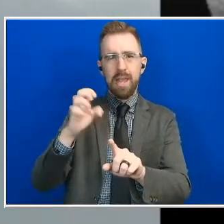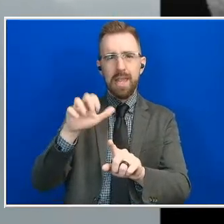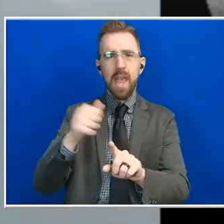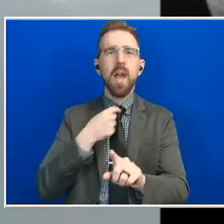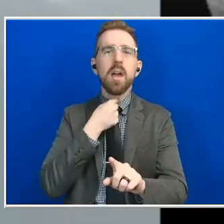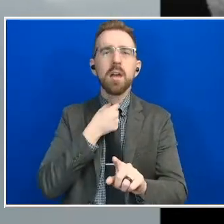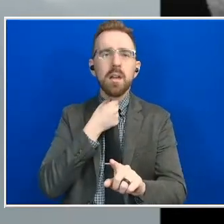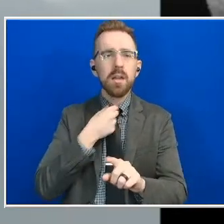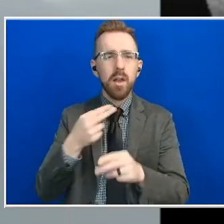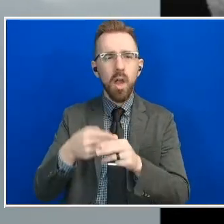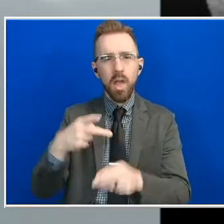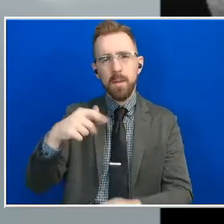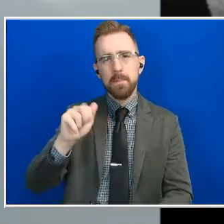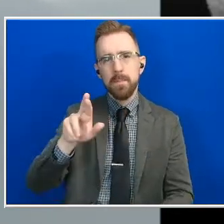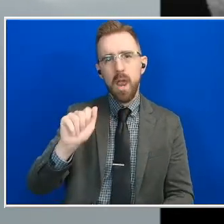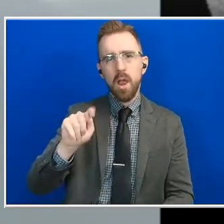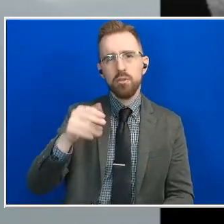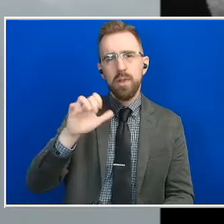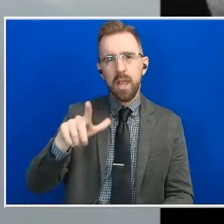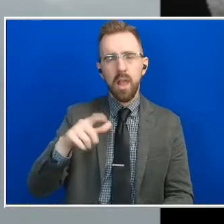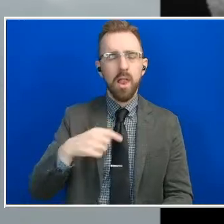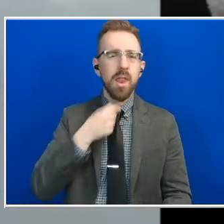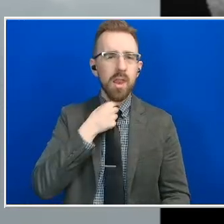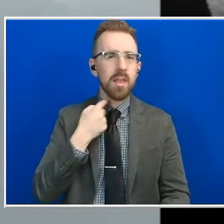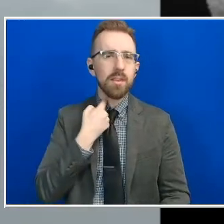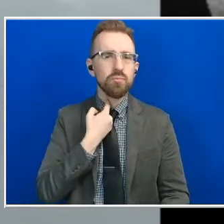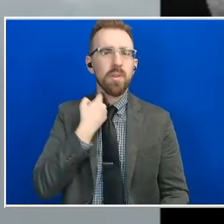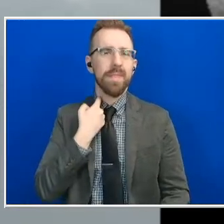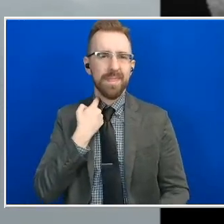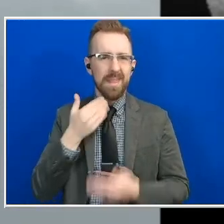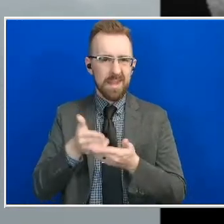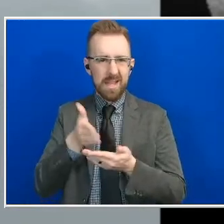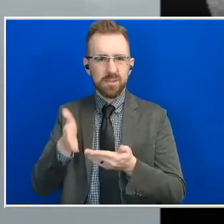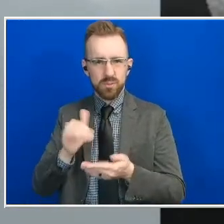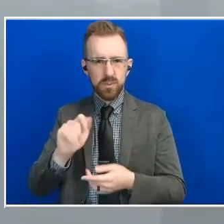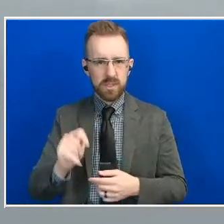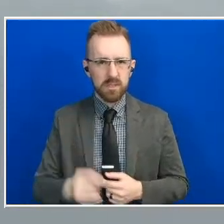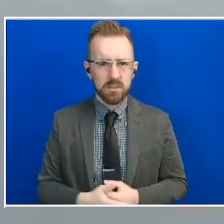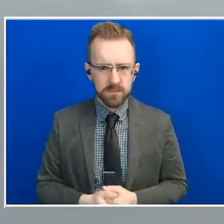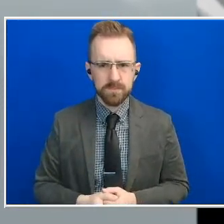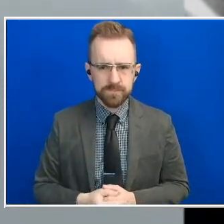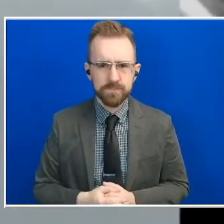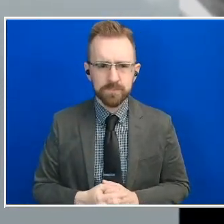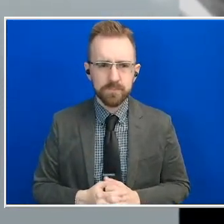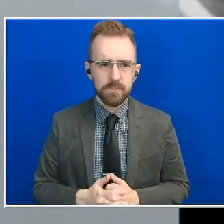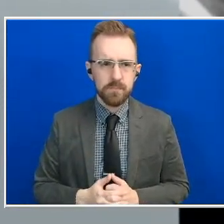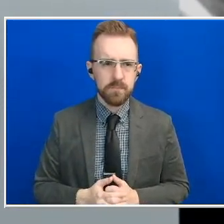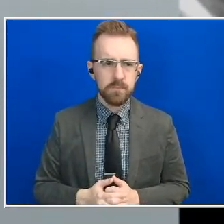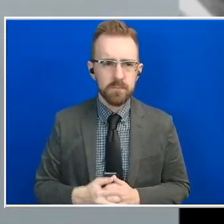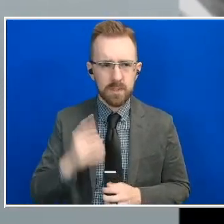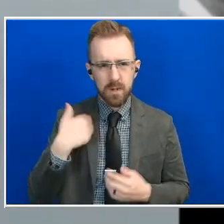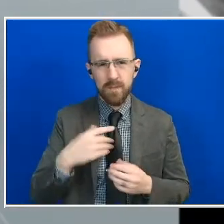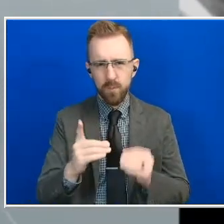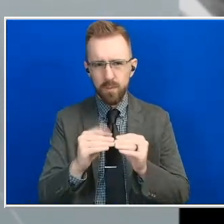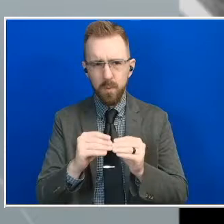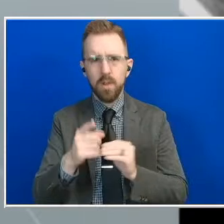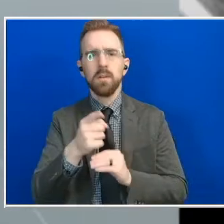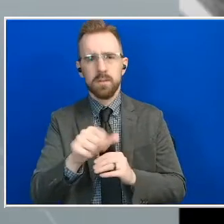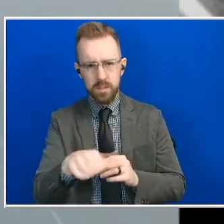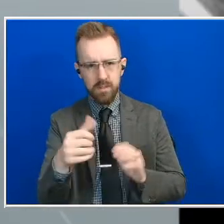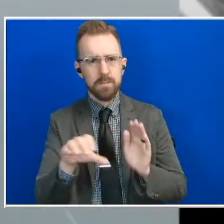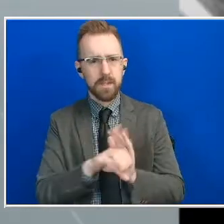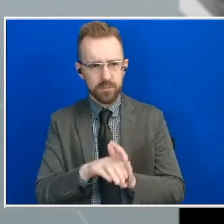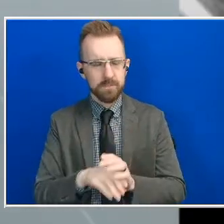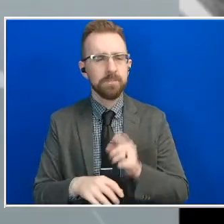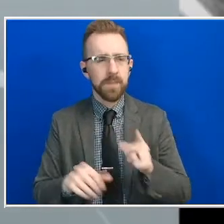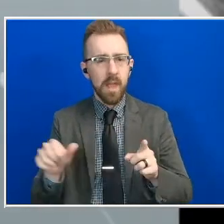paratracheal lymph nodes. So they're just right next to the trachea. I think we have one other. Yes. And then this is another lymph